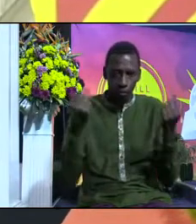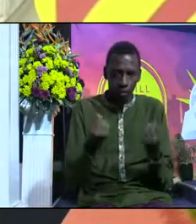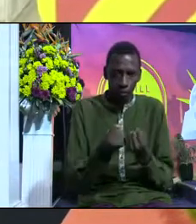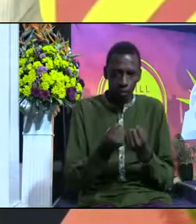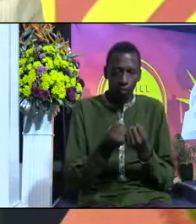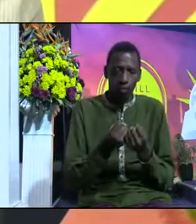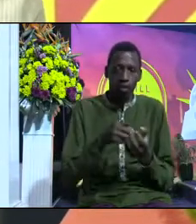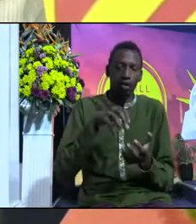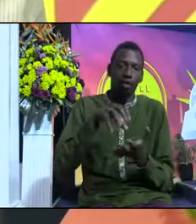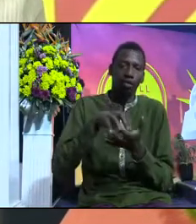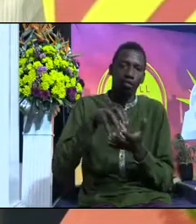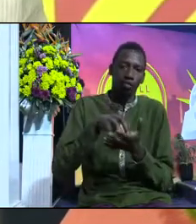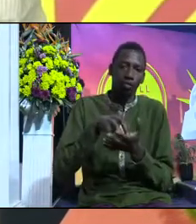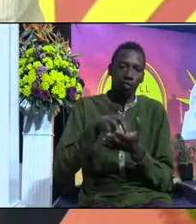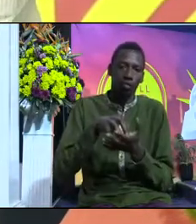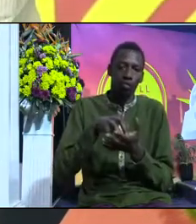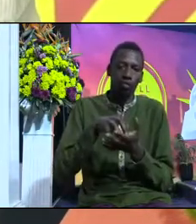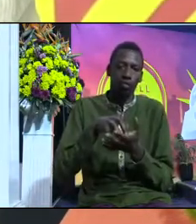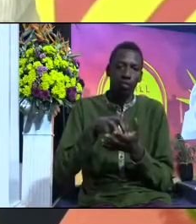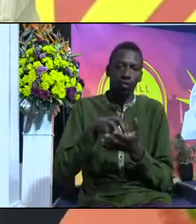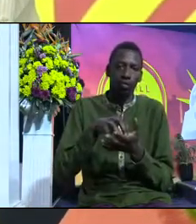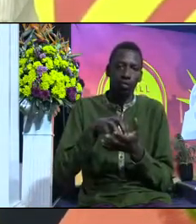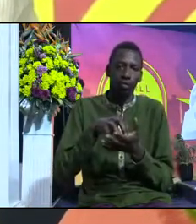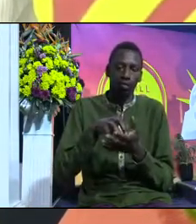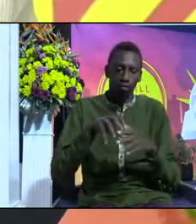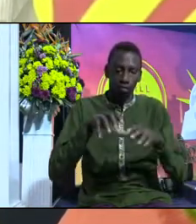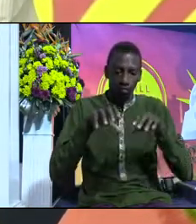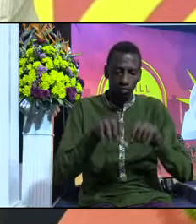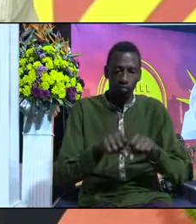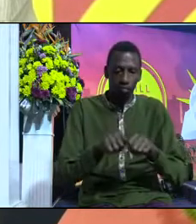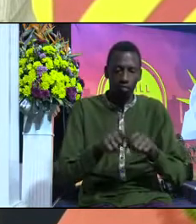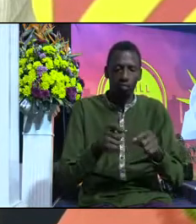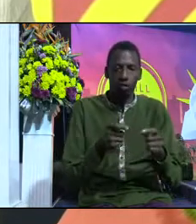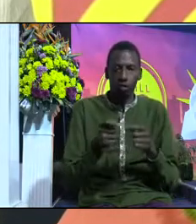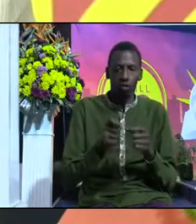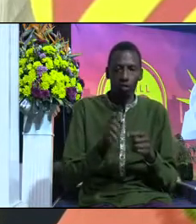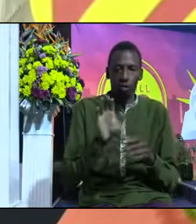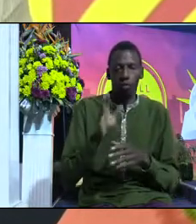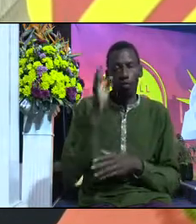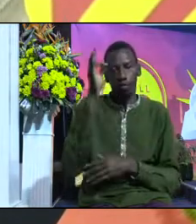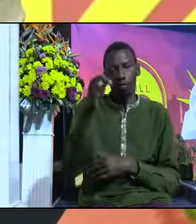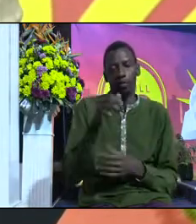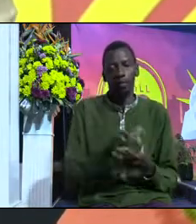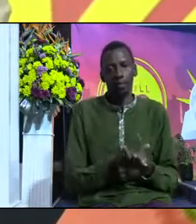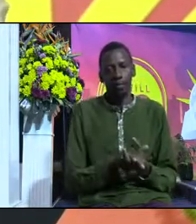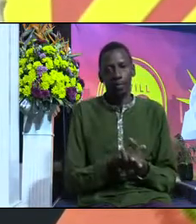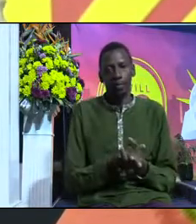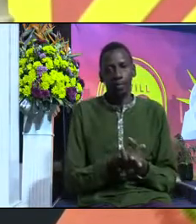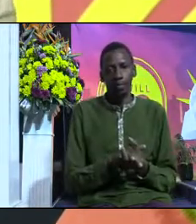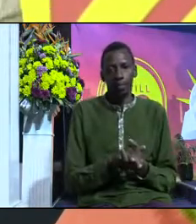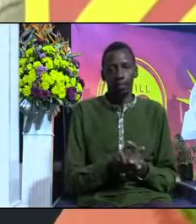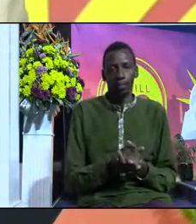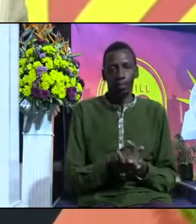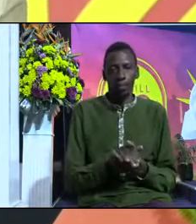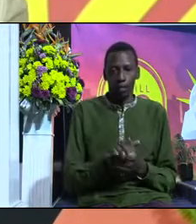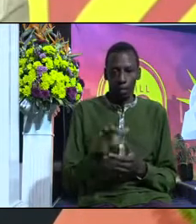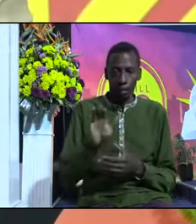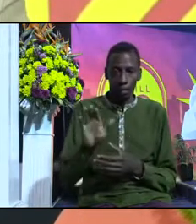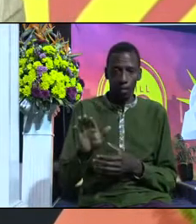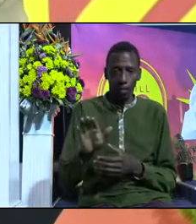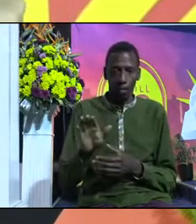sociological circumstances to circumscribe his possibilities. His